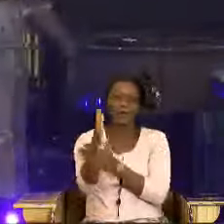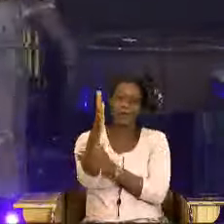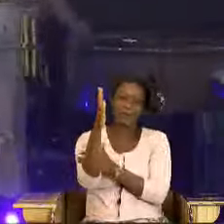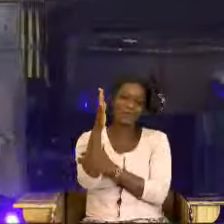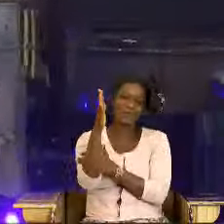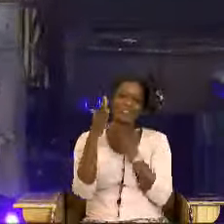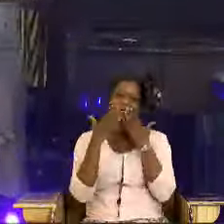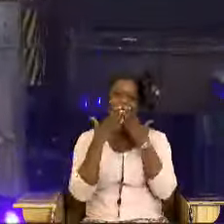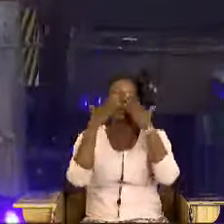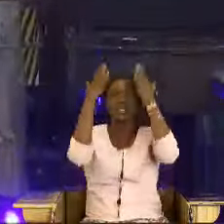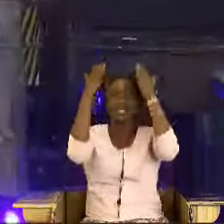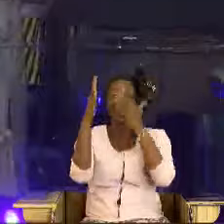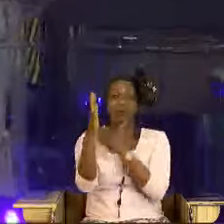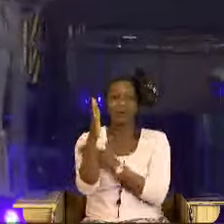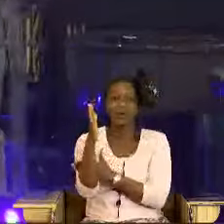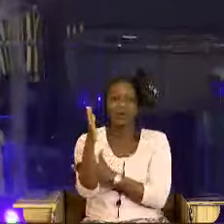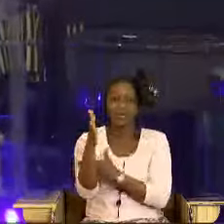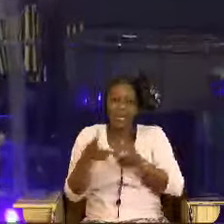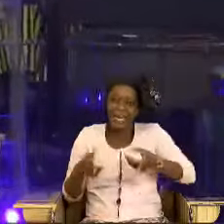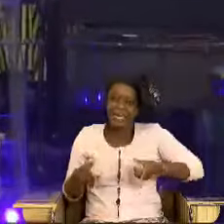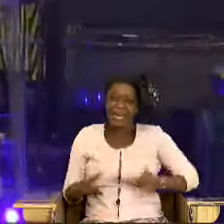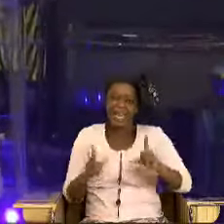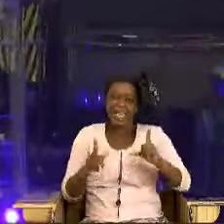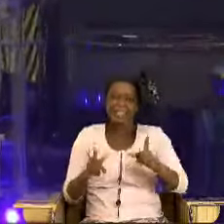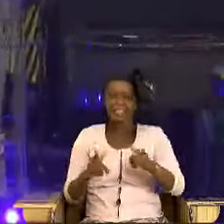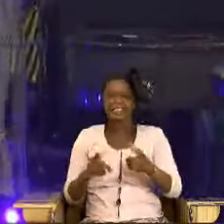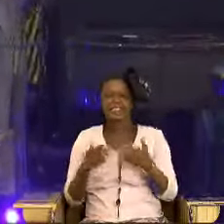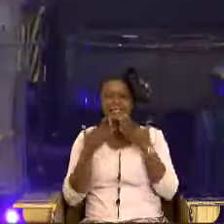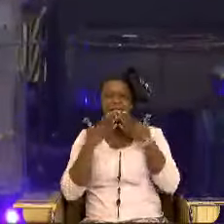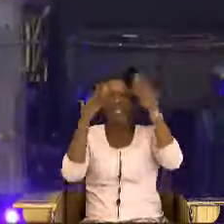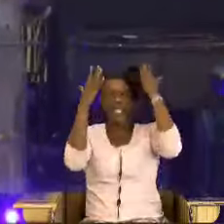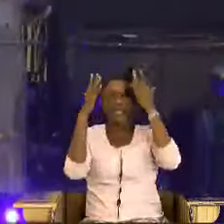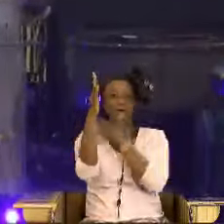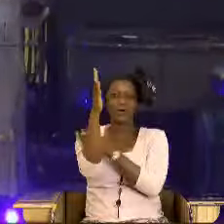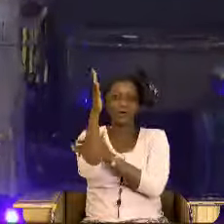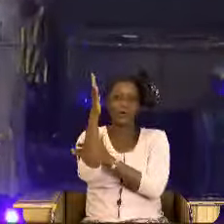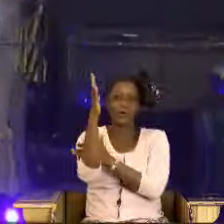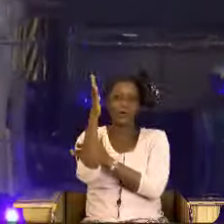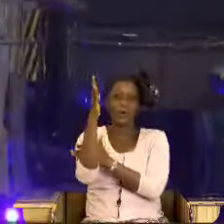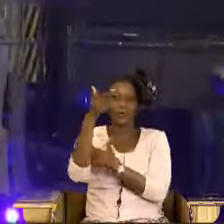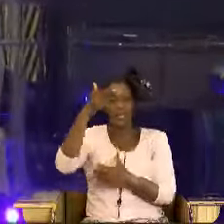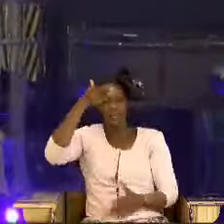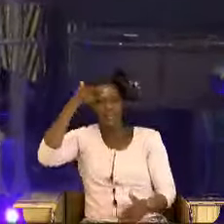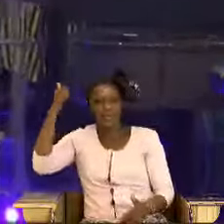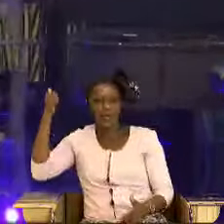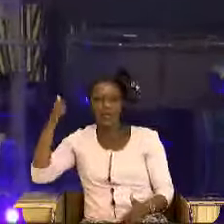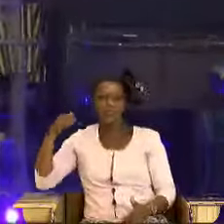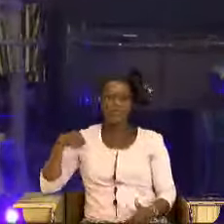what do now let's appreciate him because the